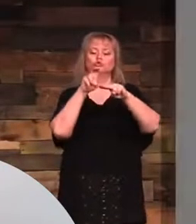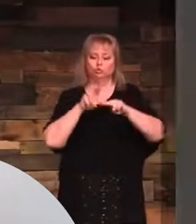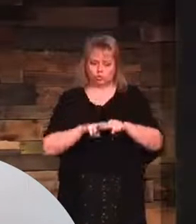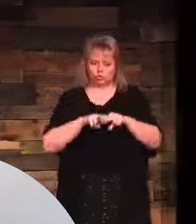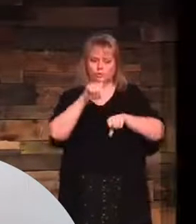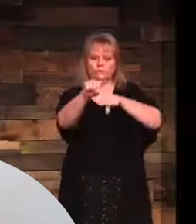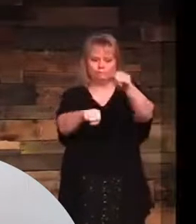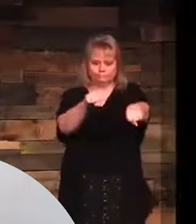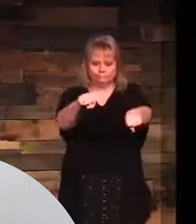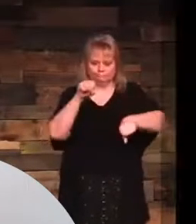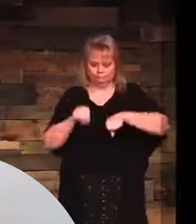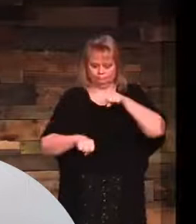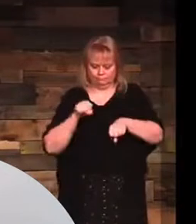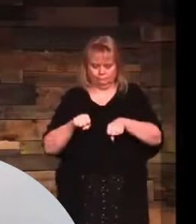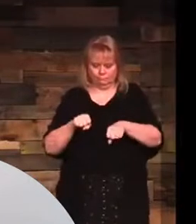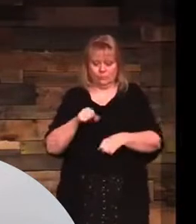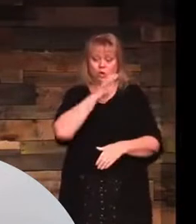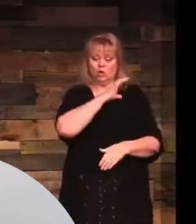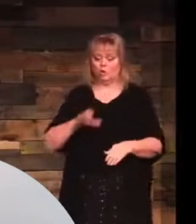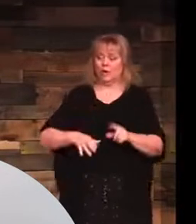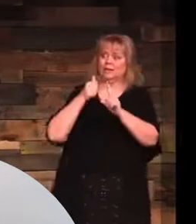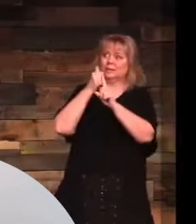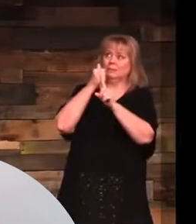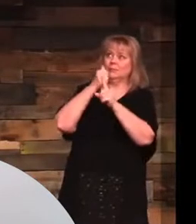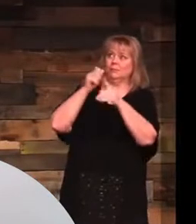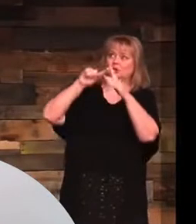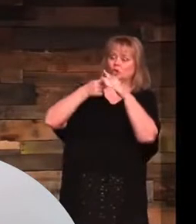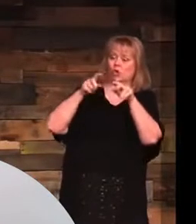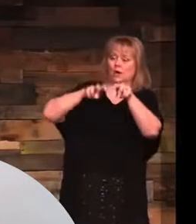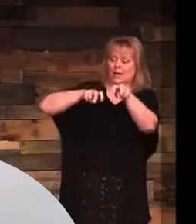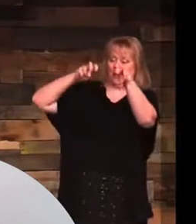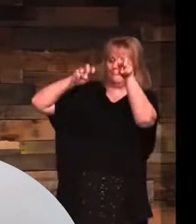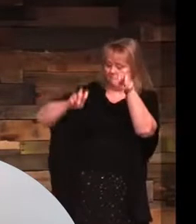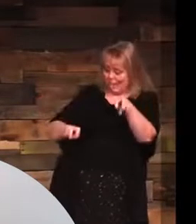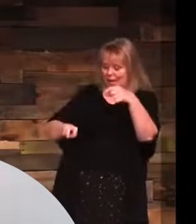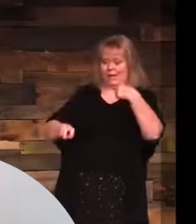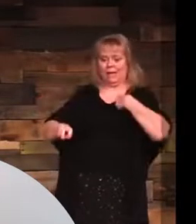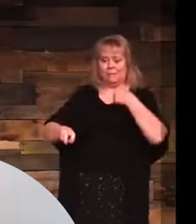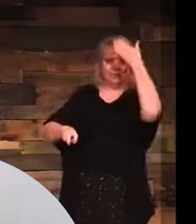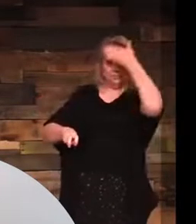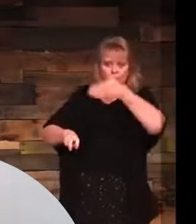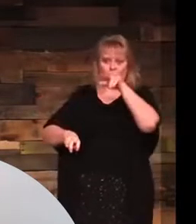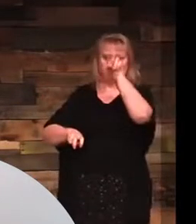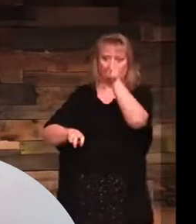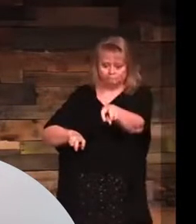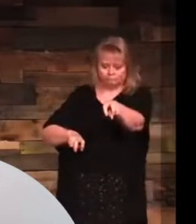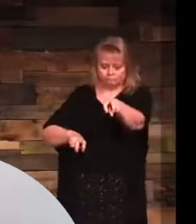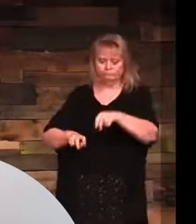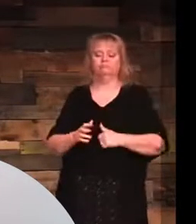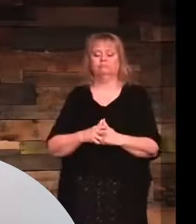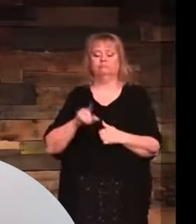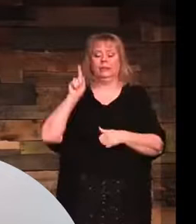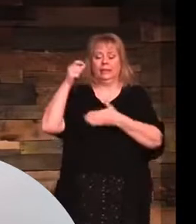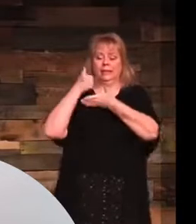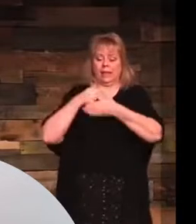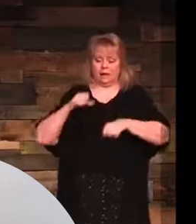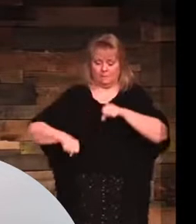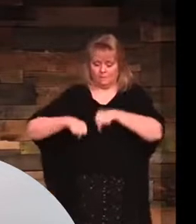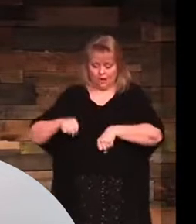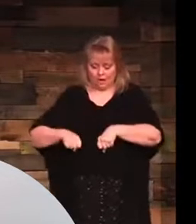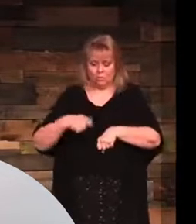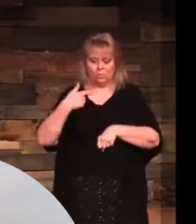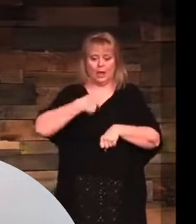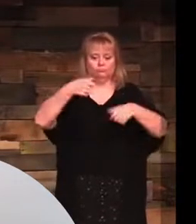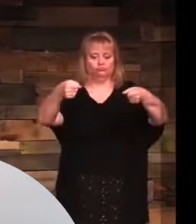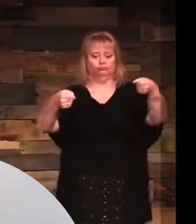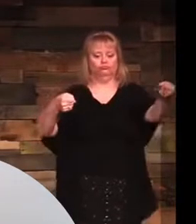out in the back, helping me to pedal. And for a time, I was content at